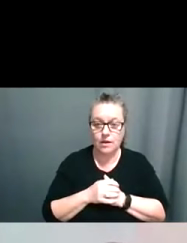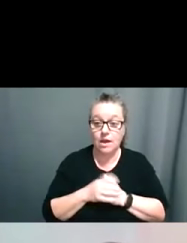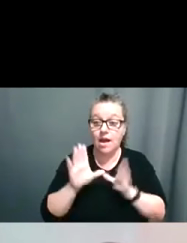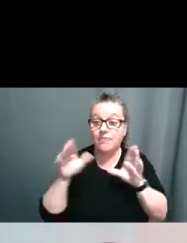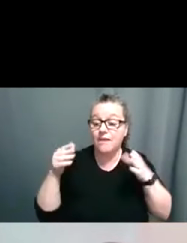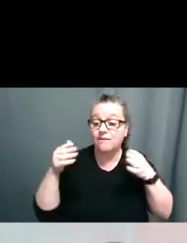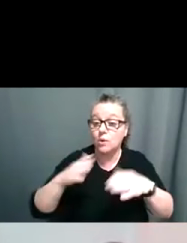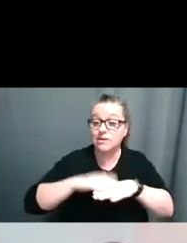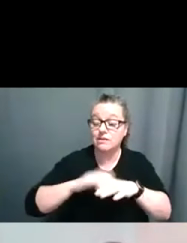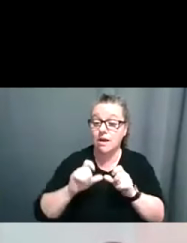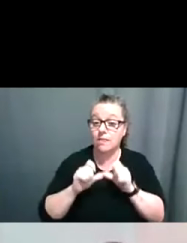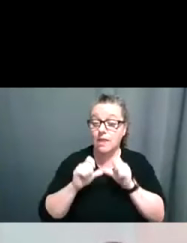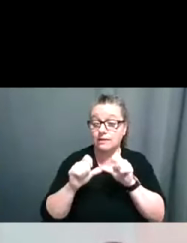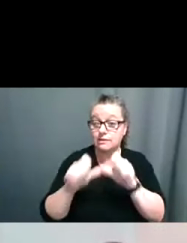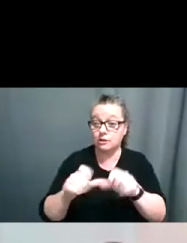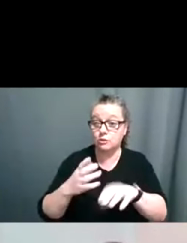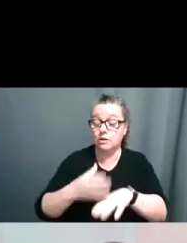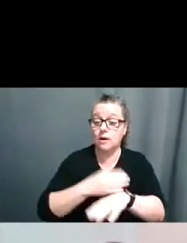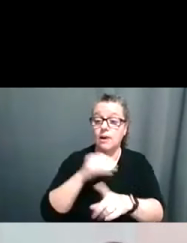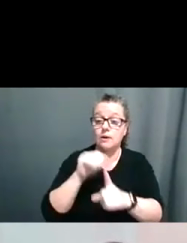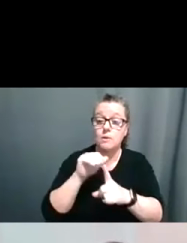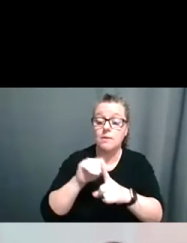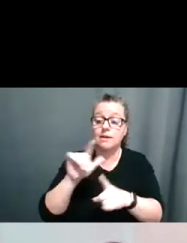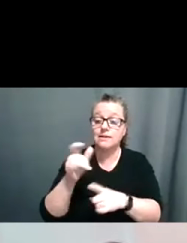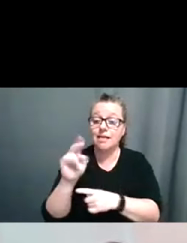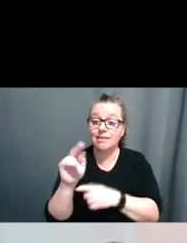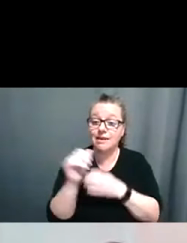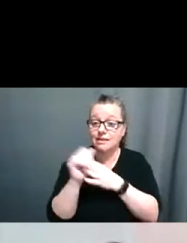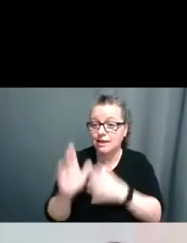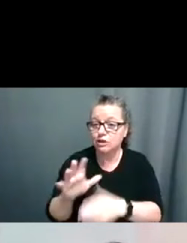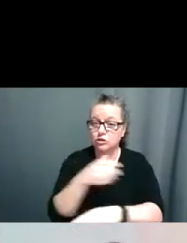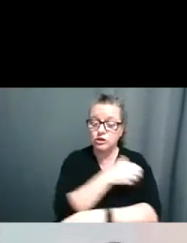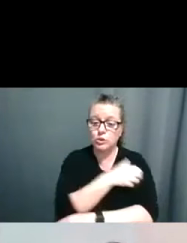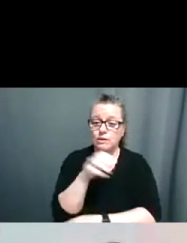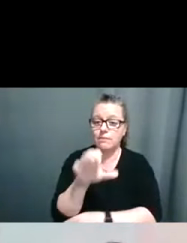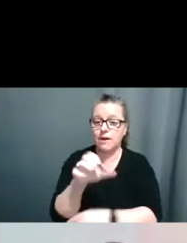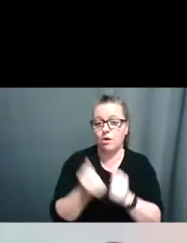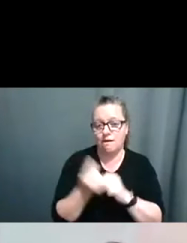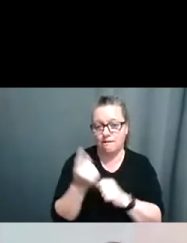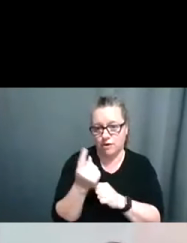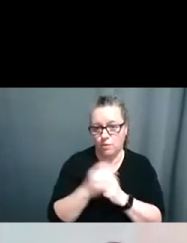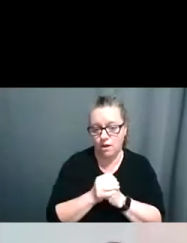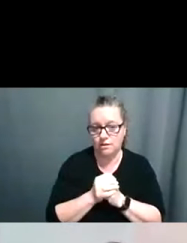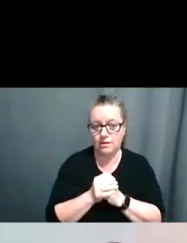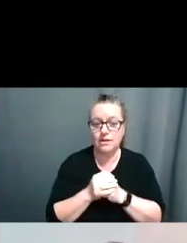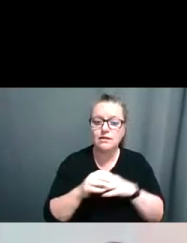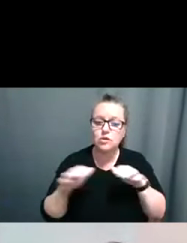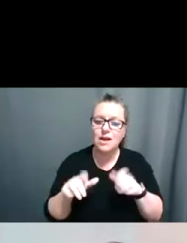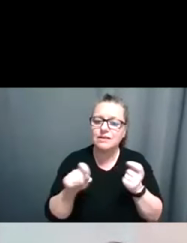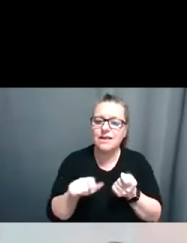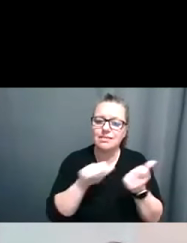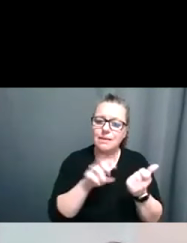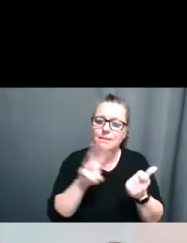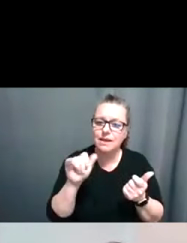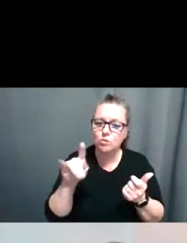continuous improvement reminds lean leaders to empower everyone to create quality at the source, to actively eliminate waste in